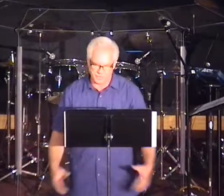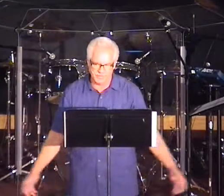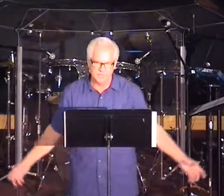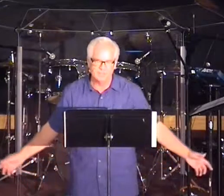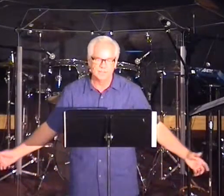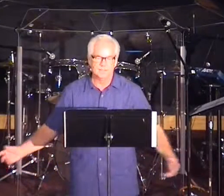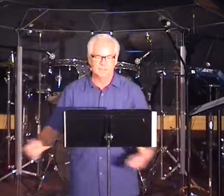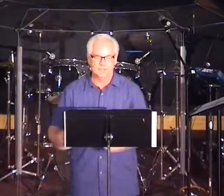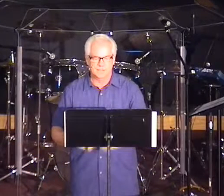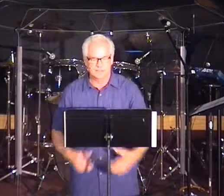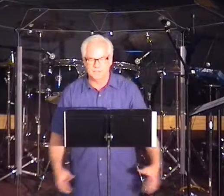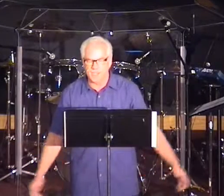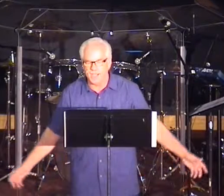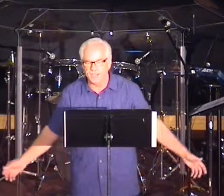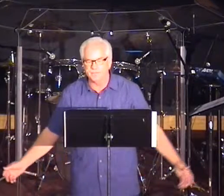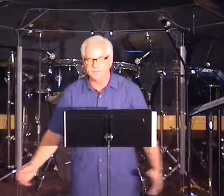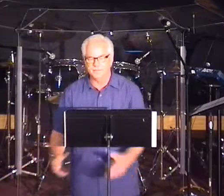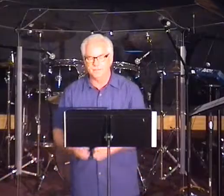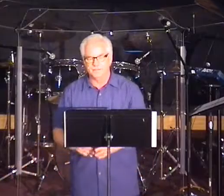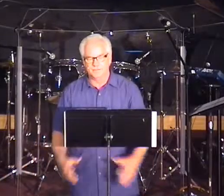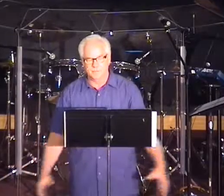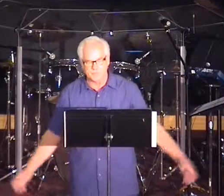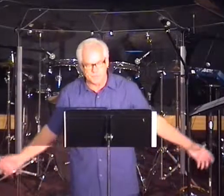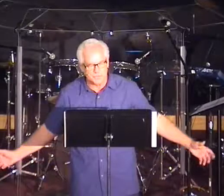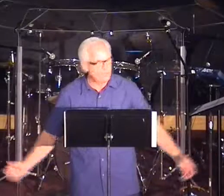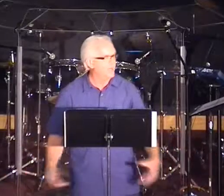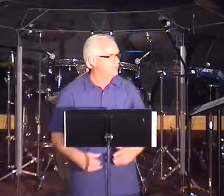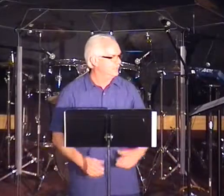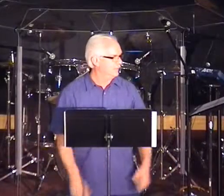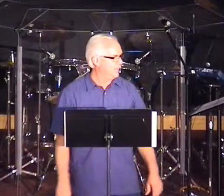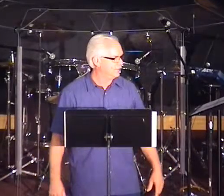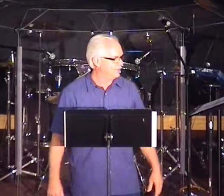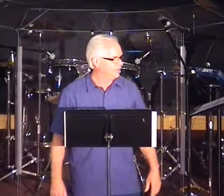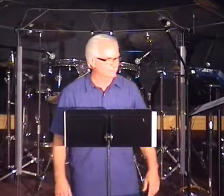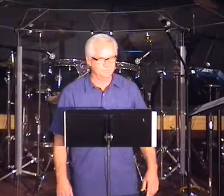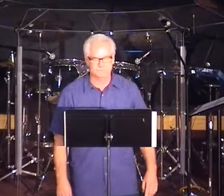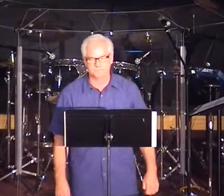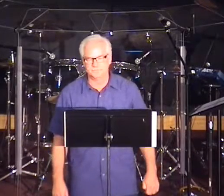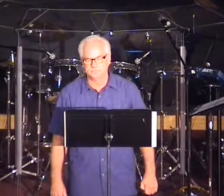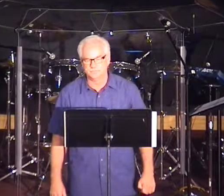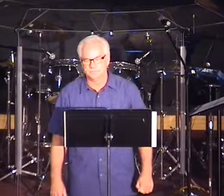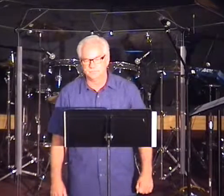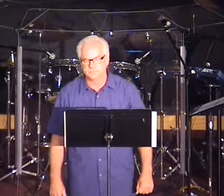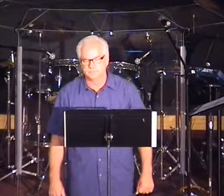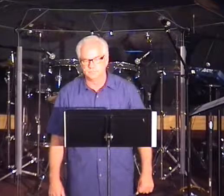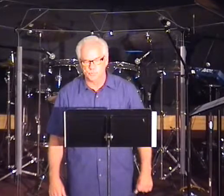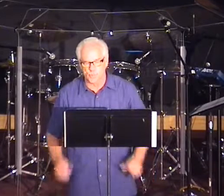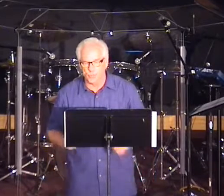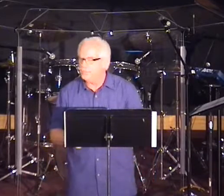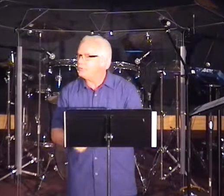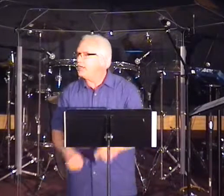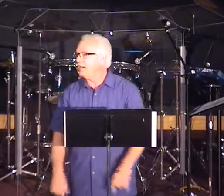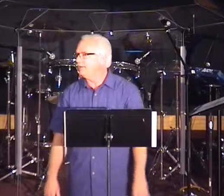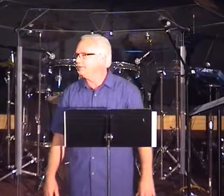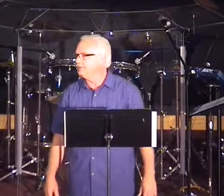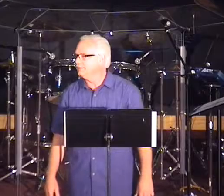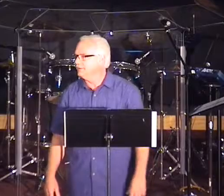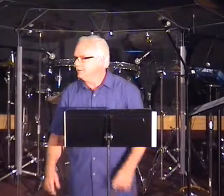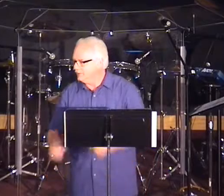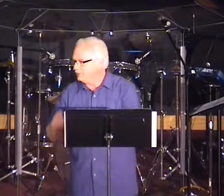us that God wants us to change and come back to him. Draw near to